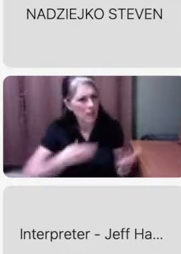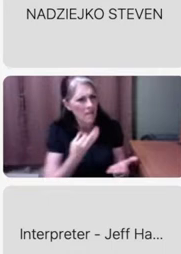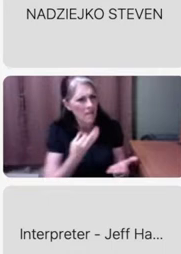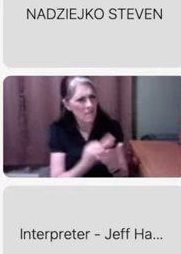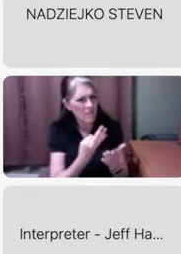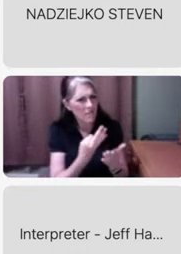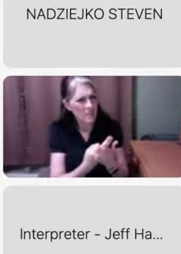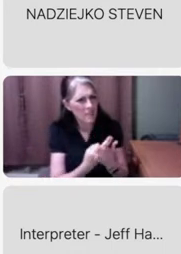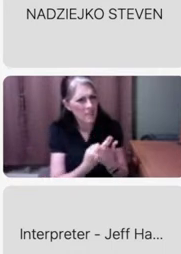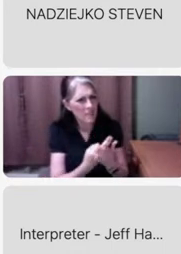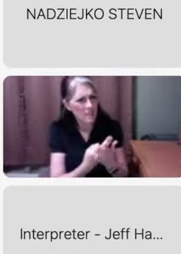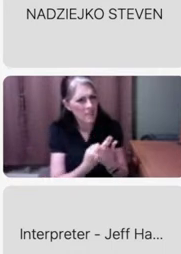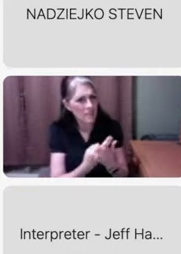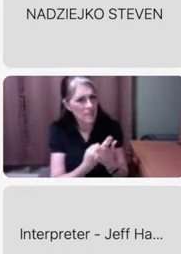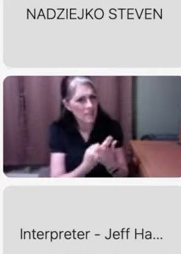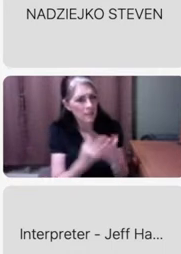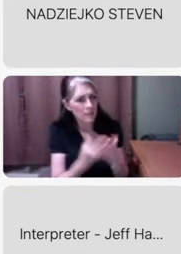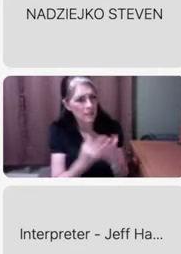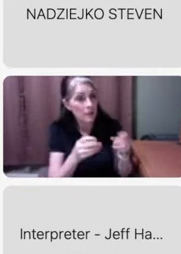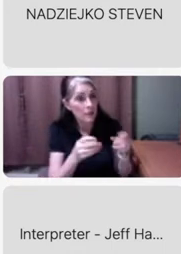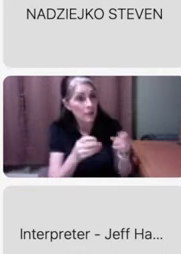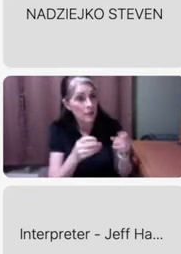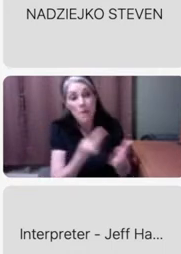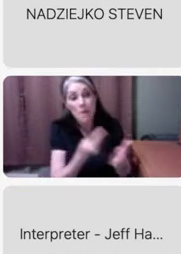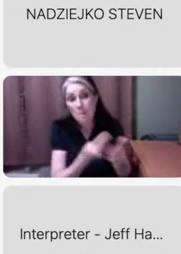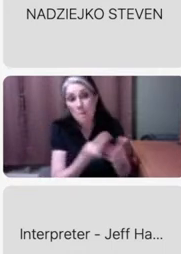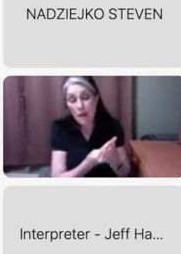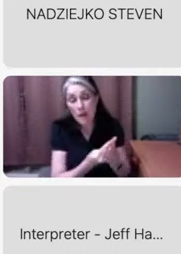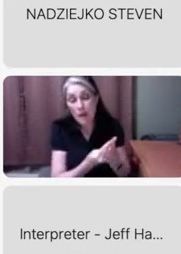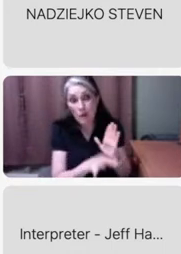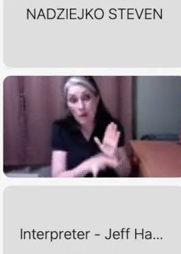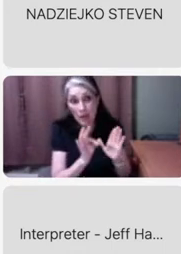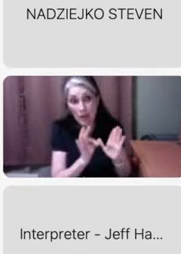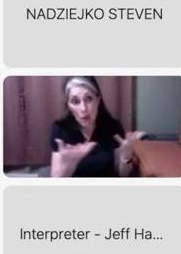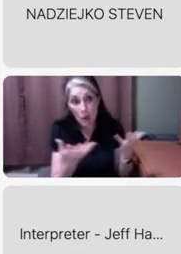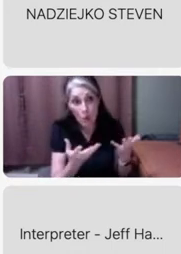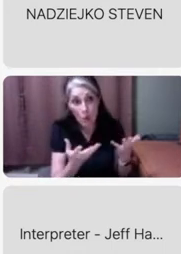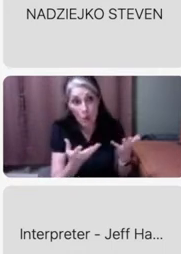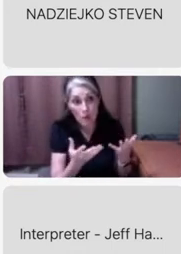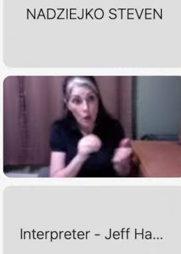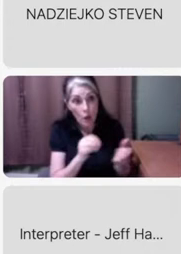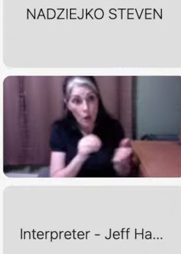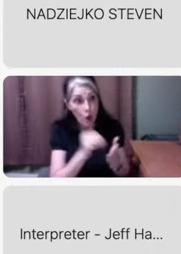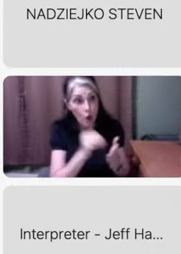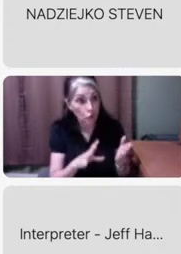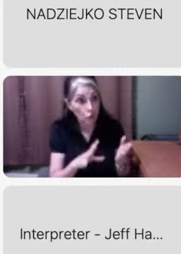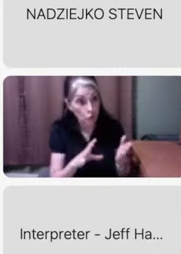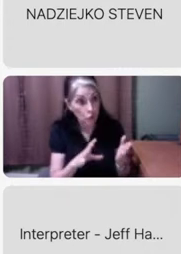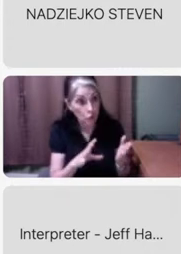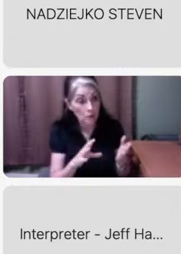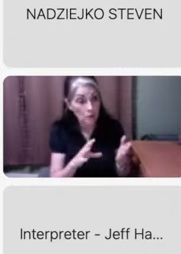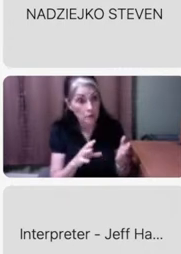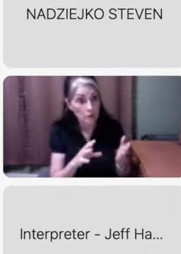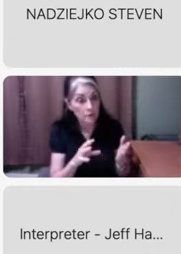given them more money and we're finding out that our students are